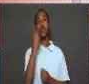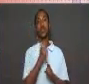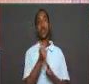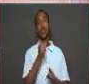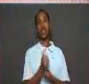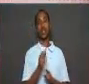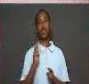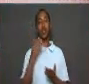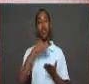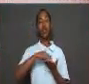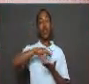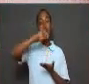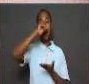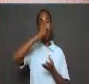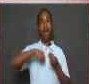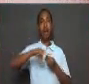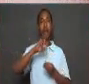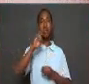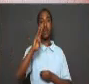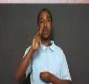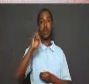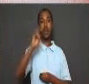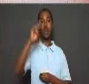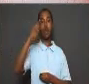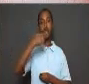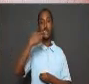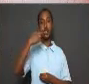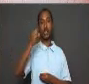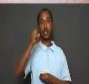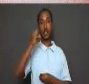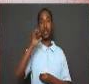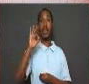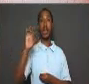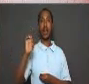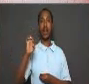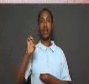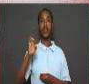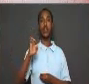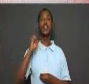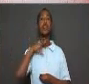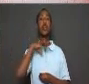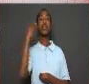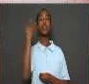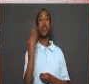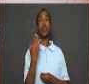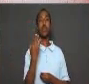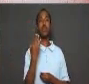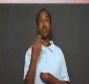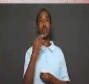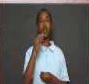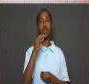steel. We also learned about wrought iron, which is the purest form of commercial